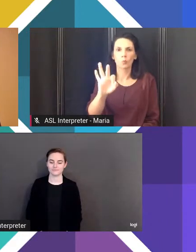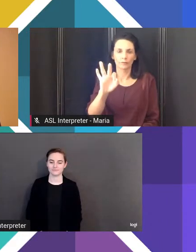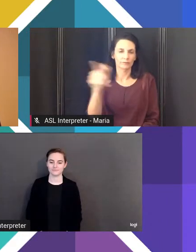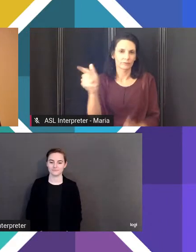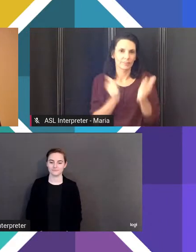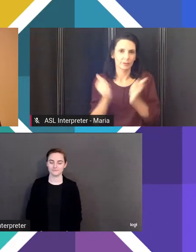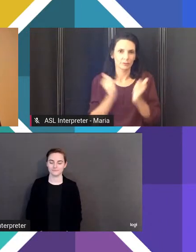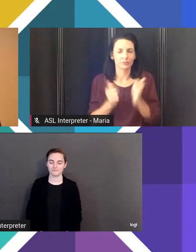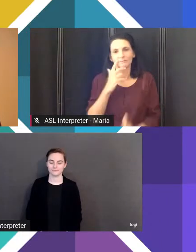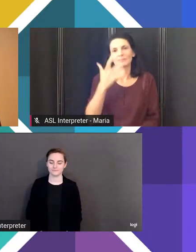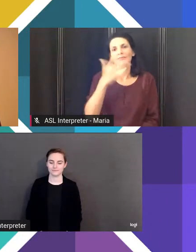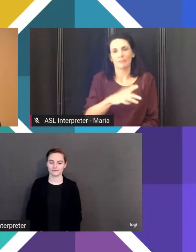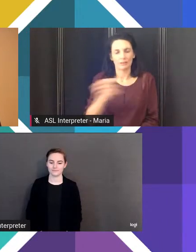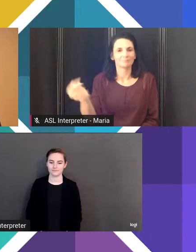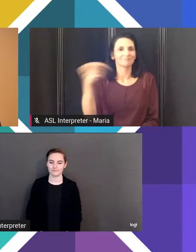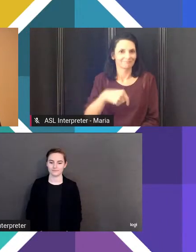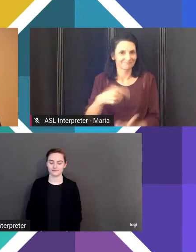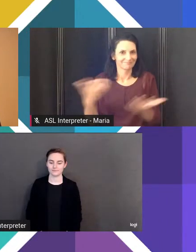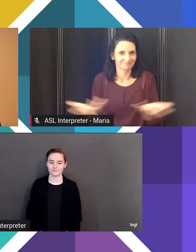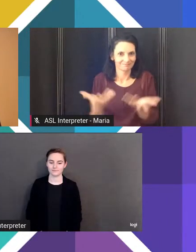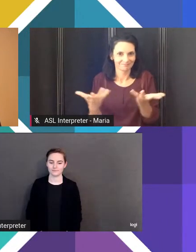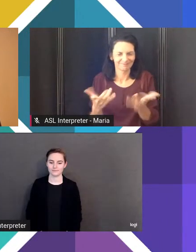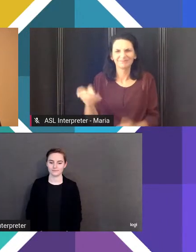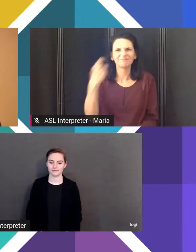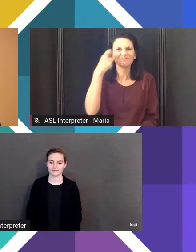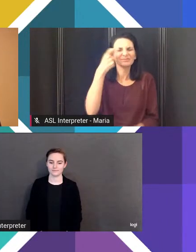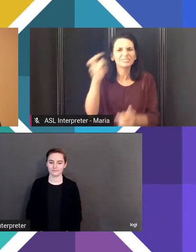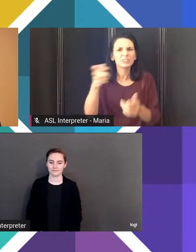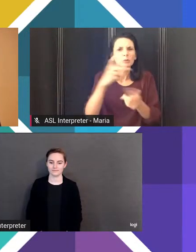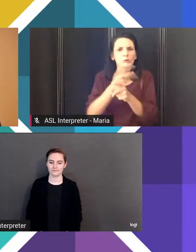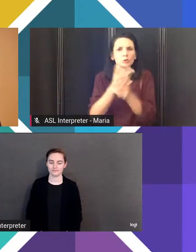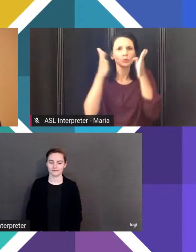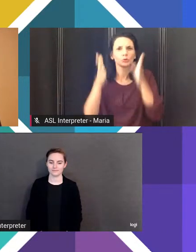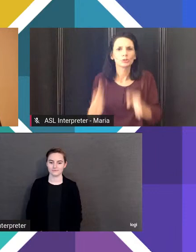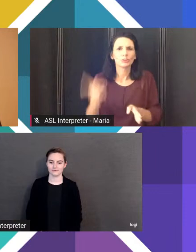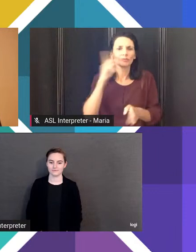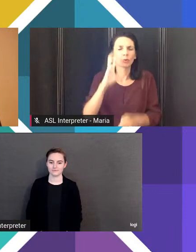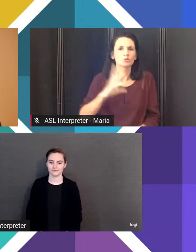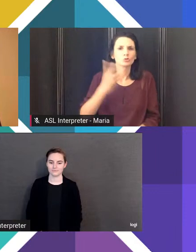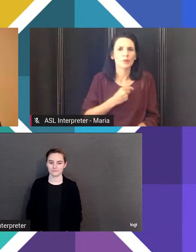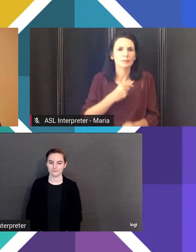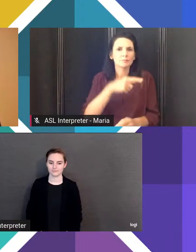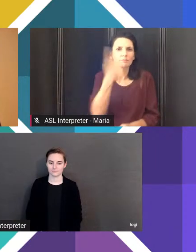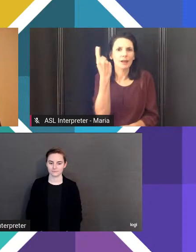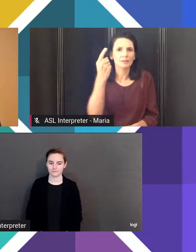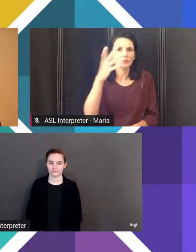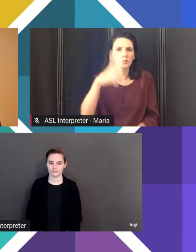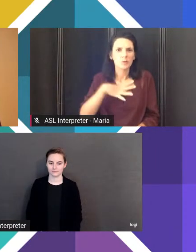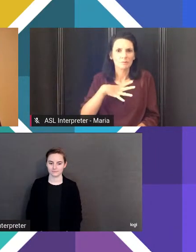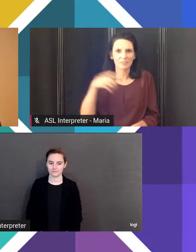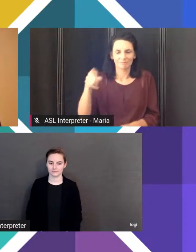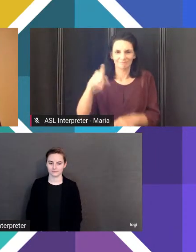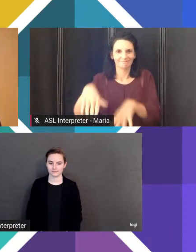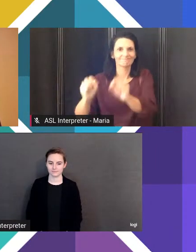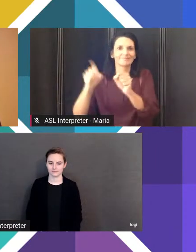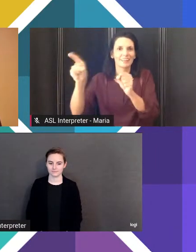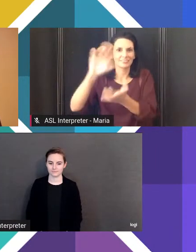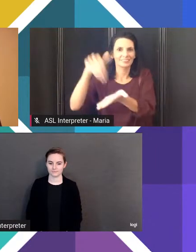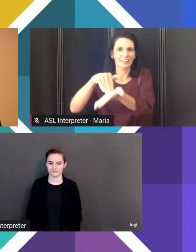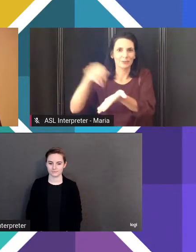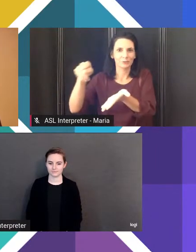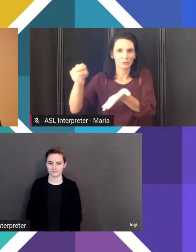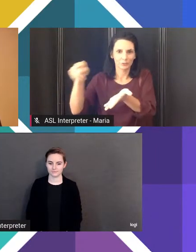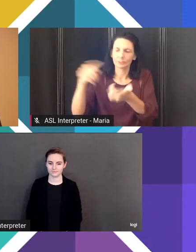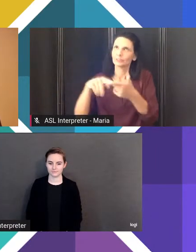them with us. They recently produced Trans Black Women at the Center. So if you were lucky enough to see that performance, Joey is the